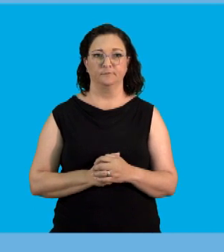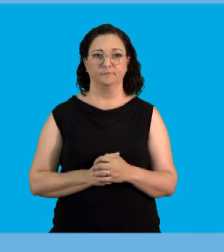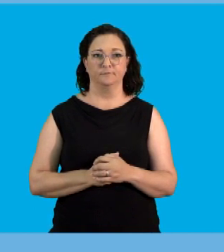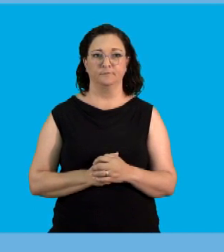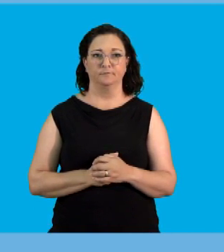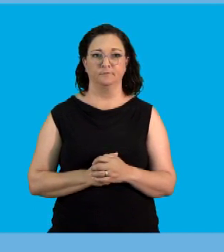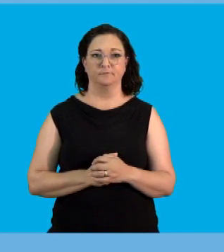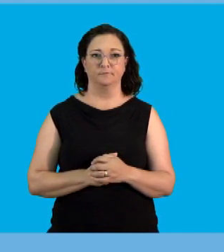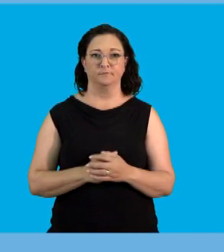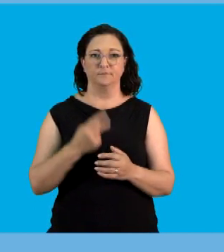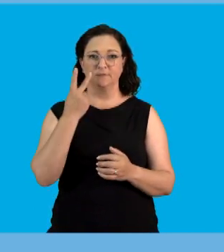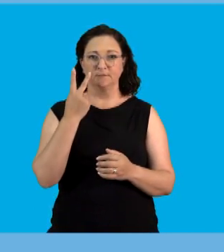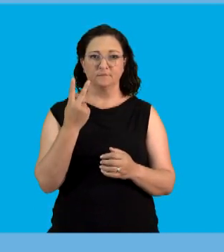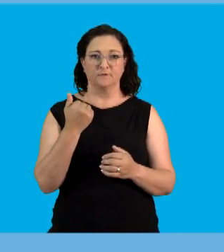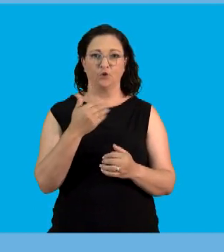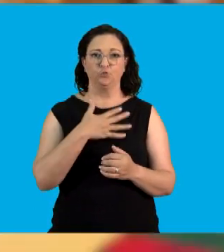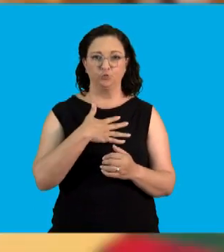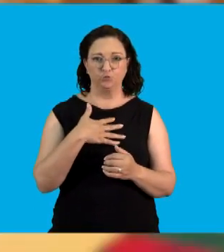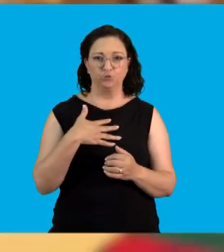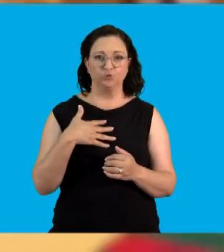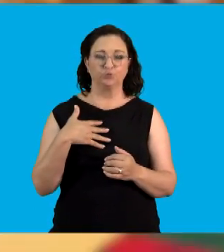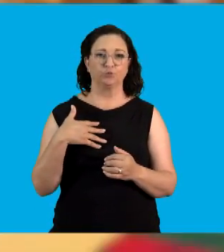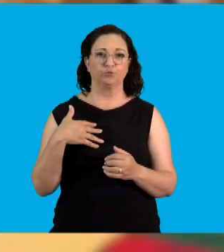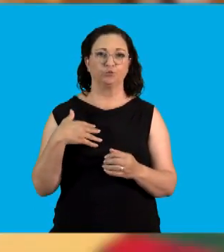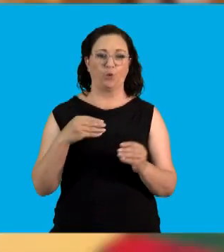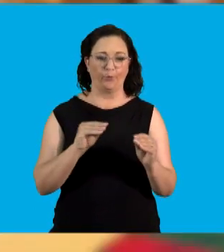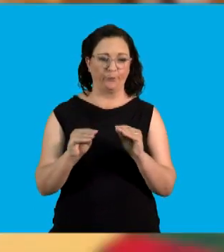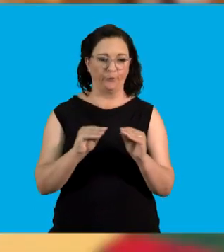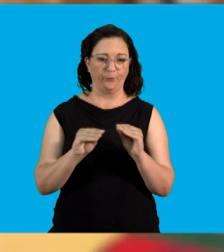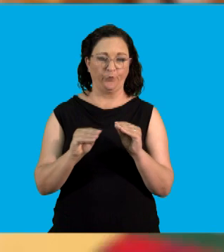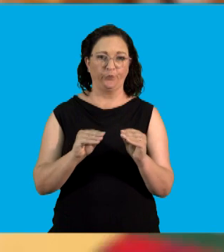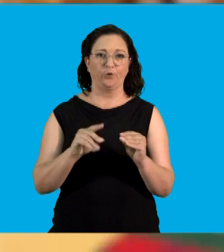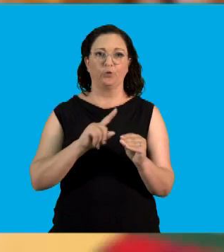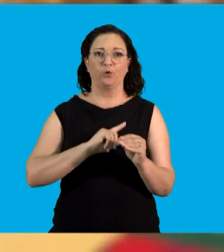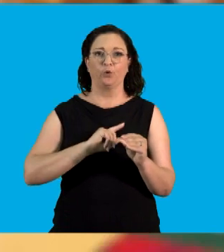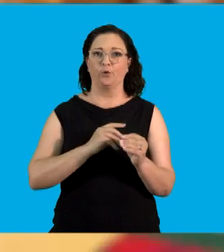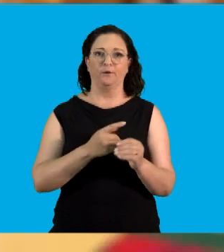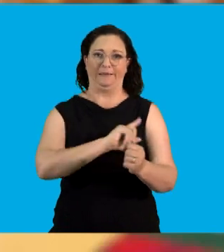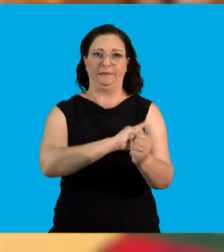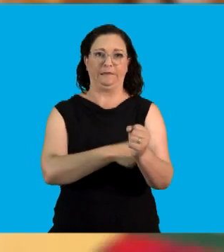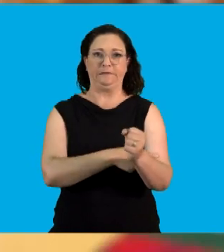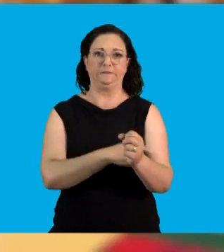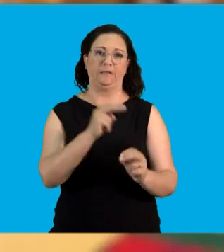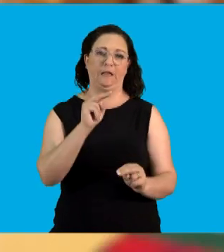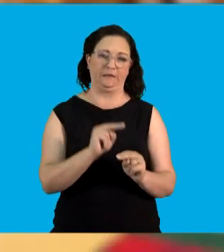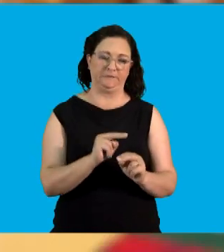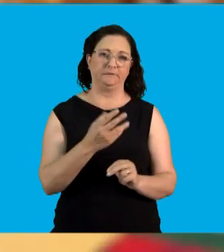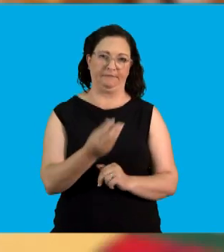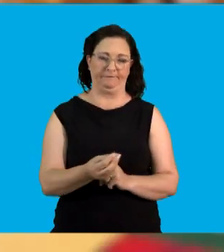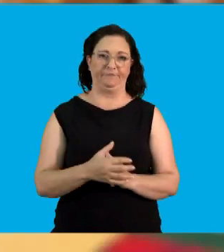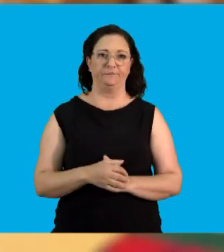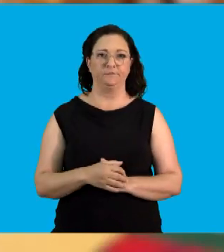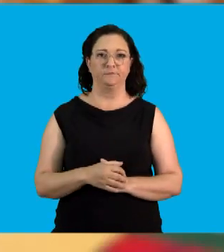see a point where now the particles will start to move around slowly because now they don't have that amount of energy that they